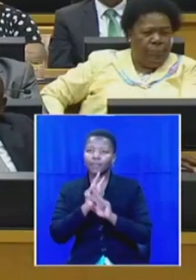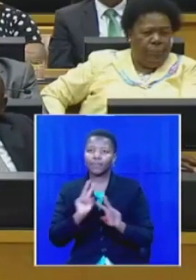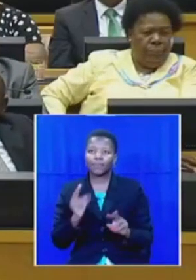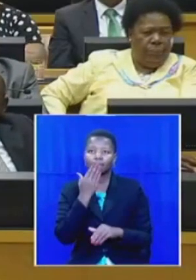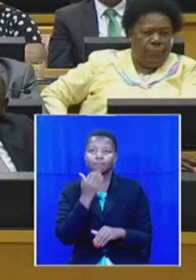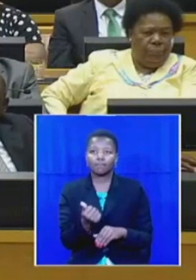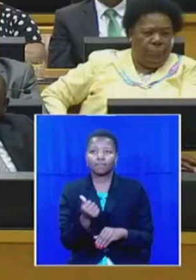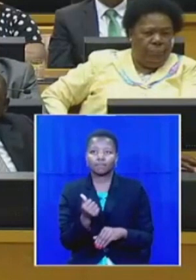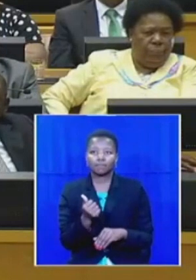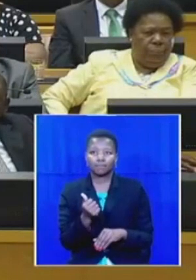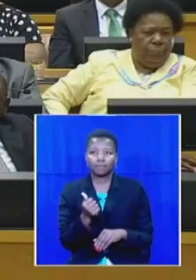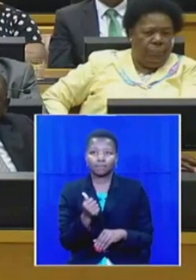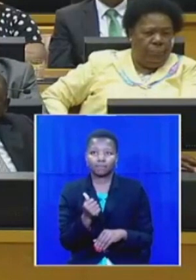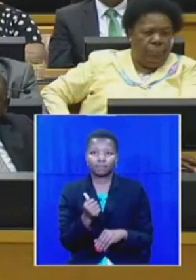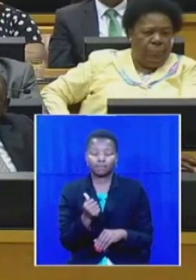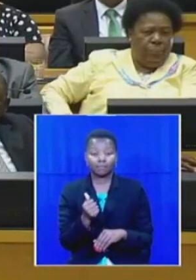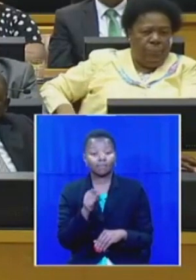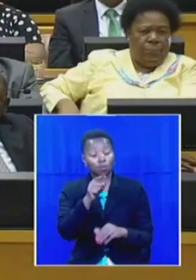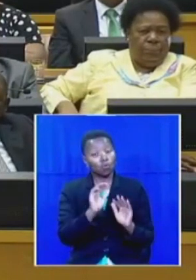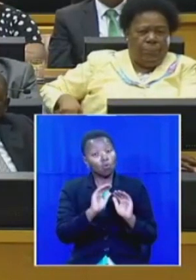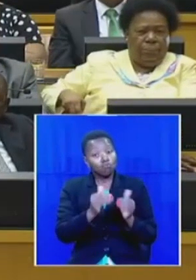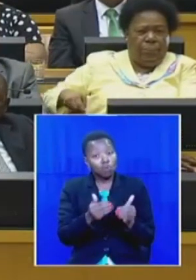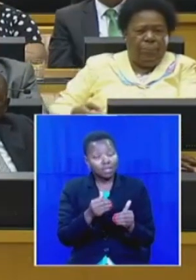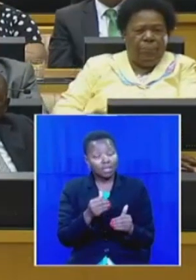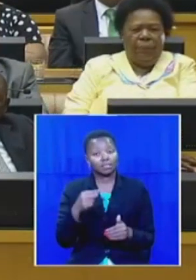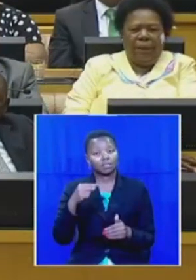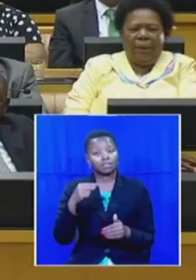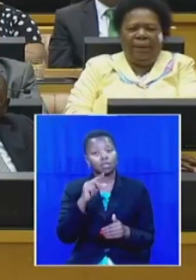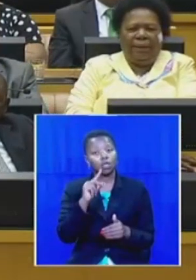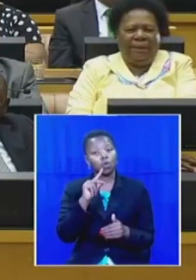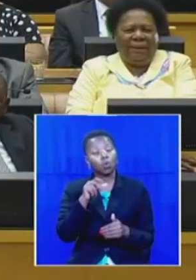session. You protecting the Guptas.